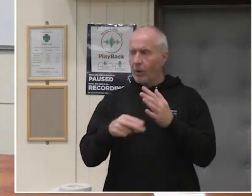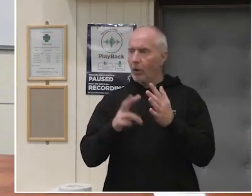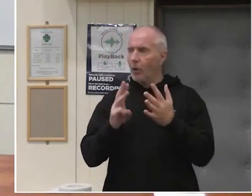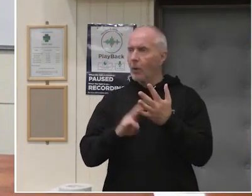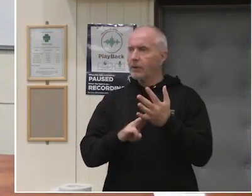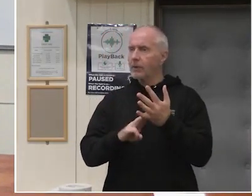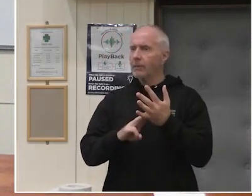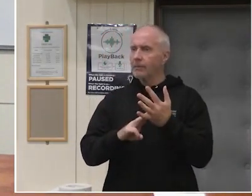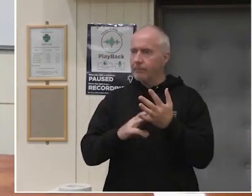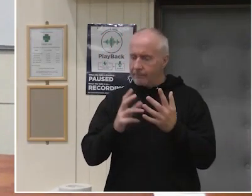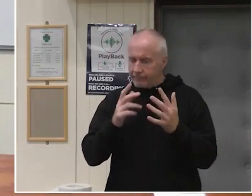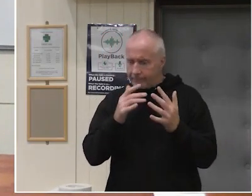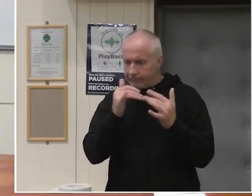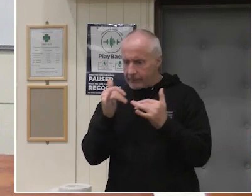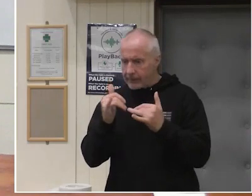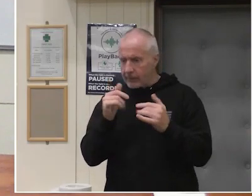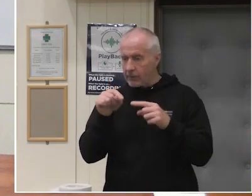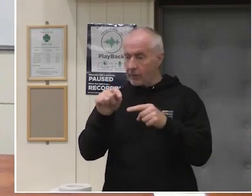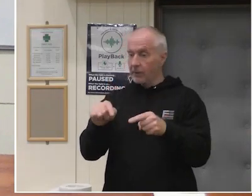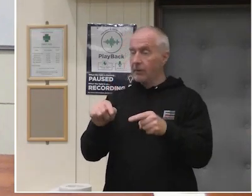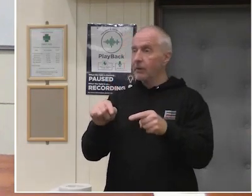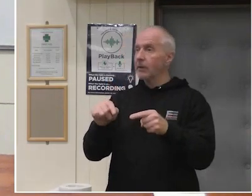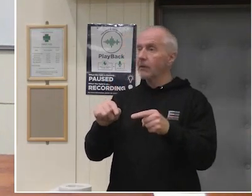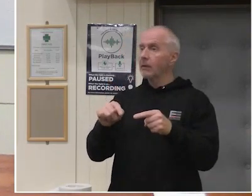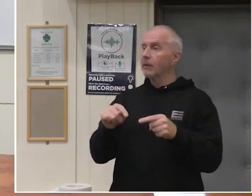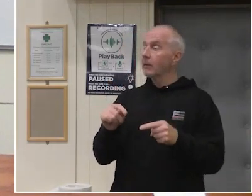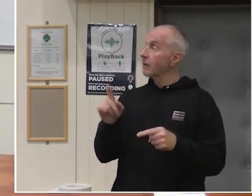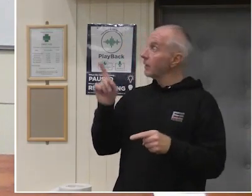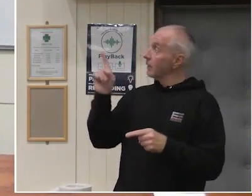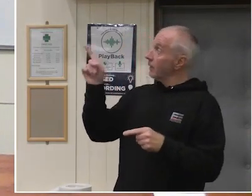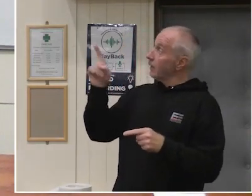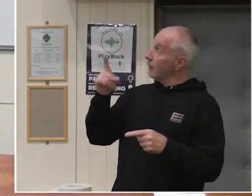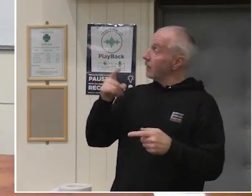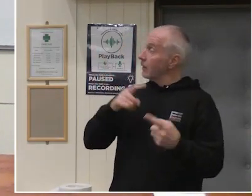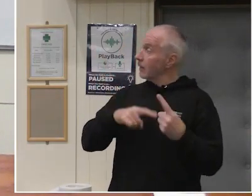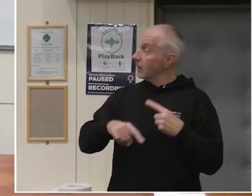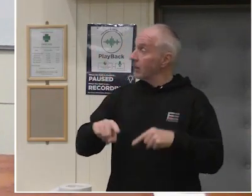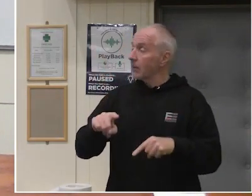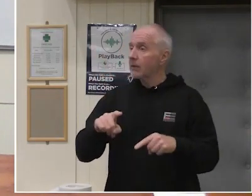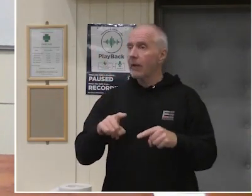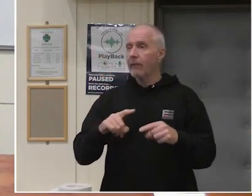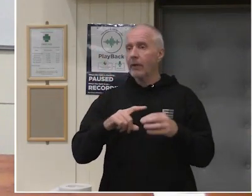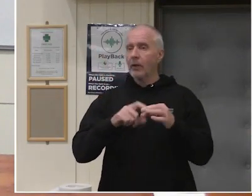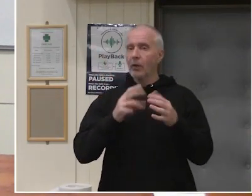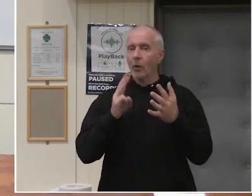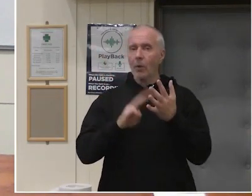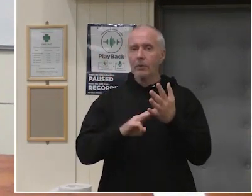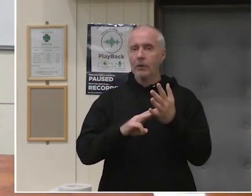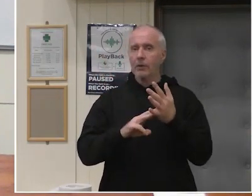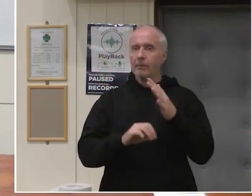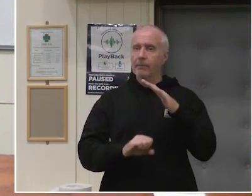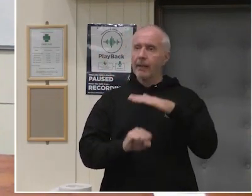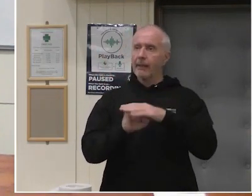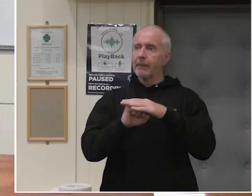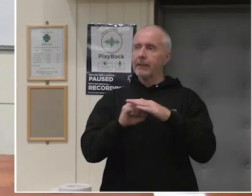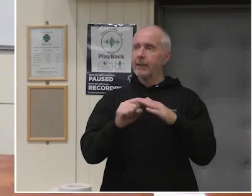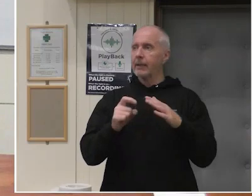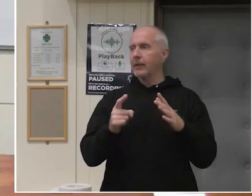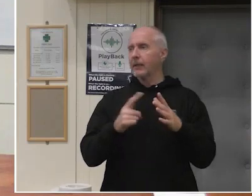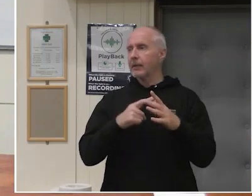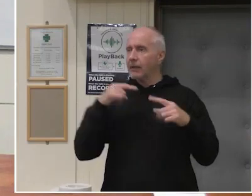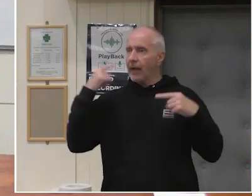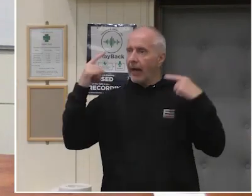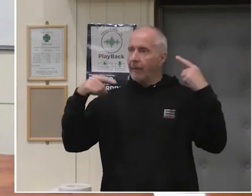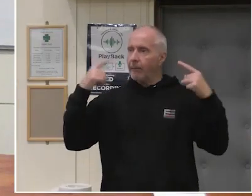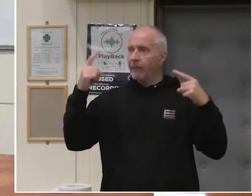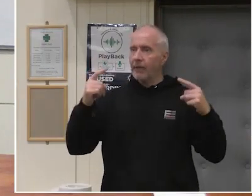what they're actually doing, the majority of our groups, is creating amplifiers, quantum limited amplifiers. So we're already getting down